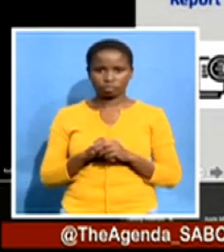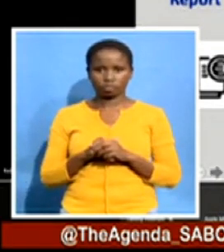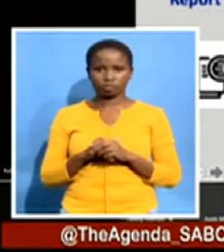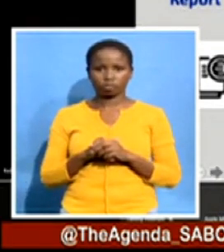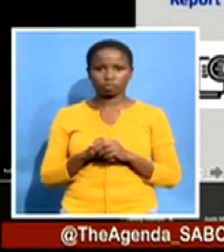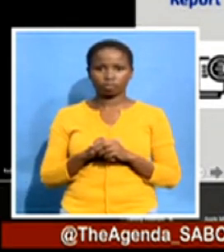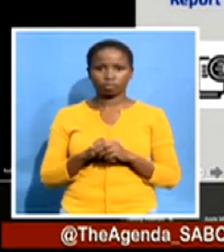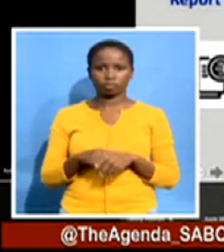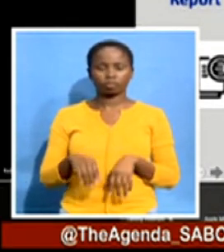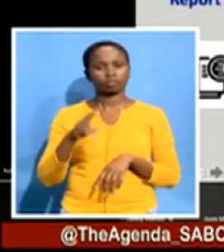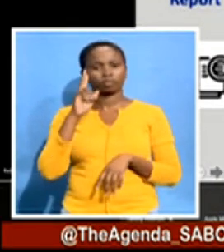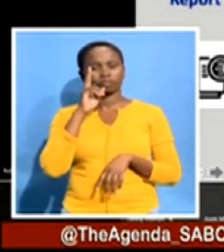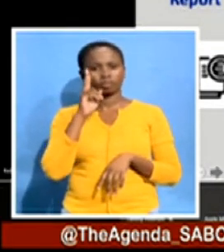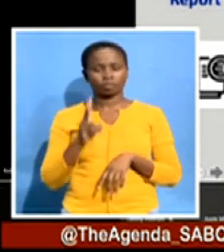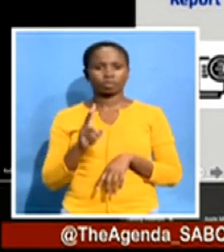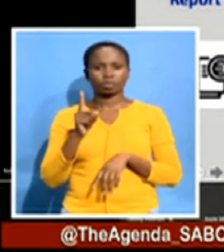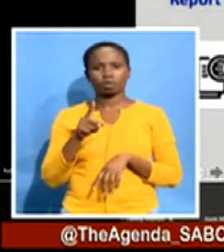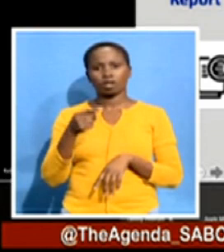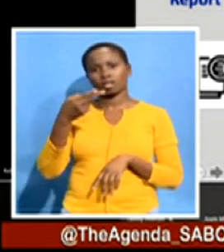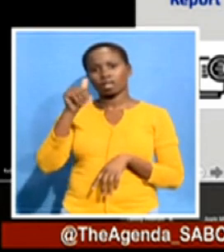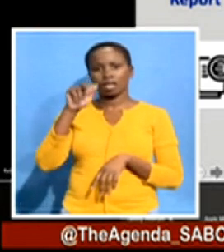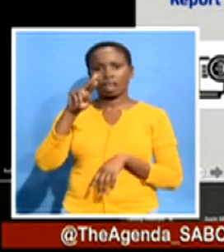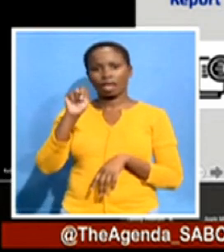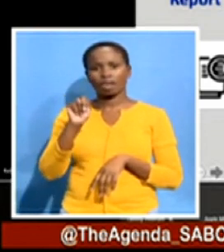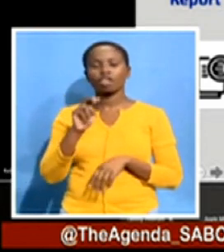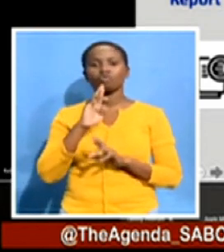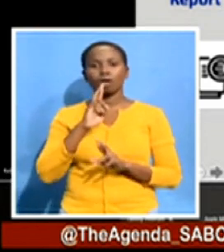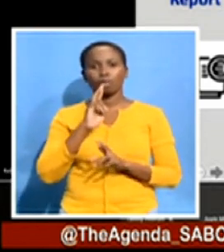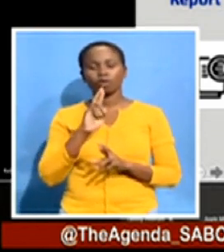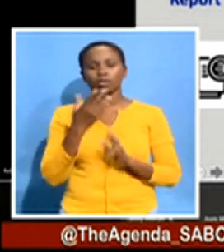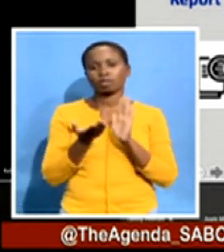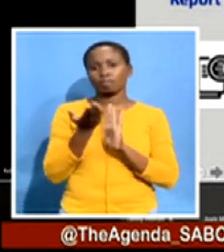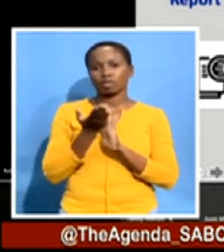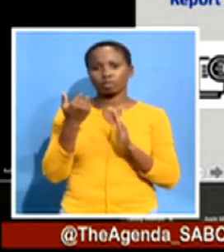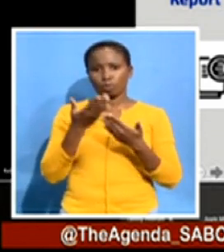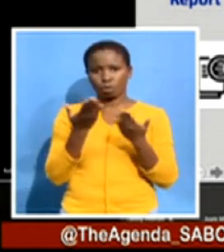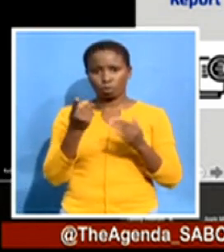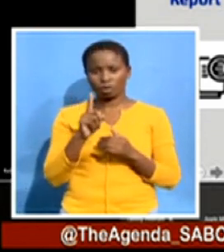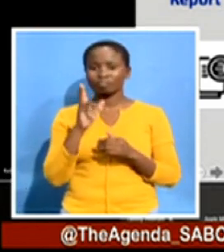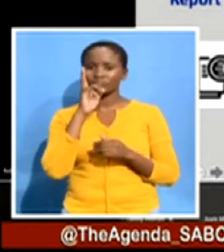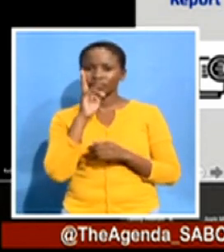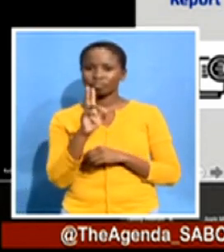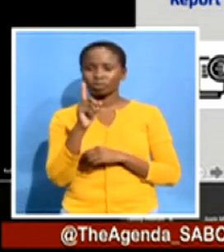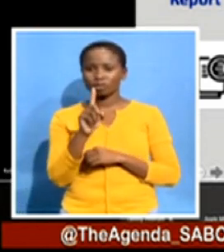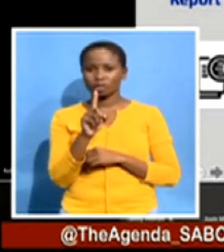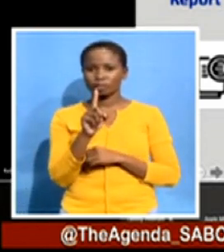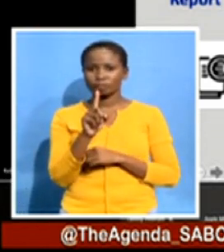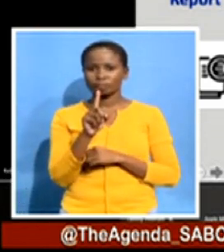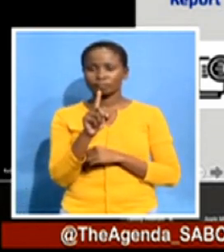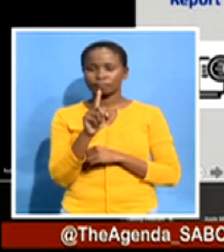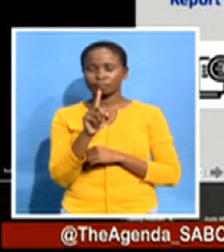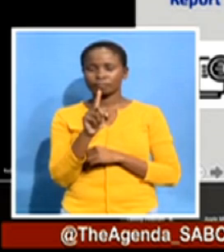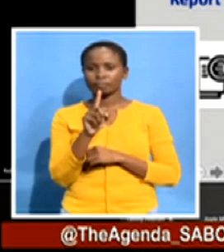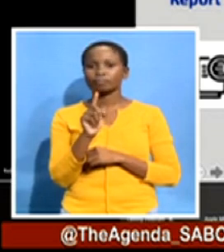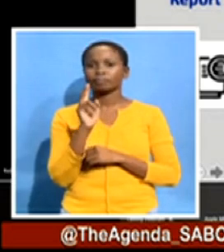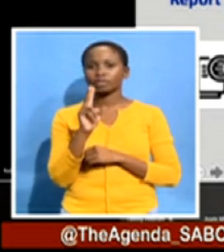normally update for all of you. But this is, you can see across Khayelitsha Eastern, Klipfontein, Mitchells Plain, Northern